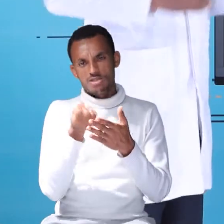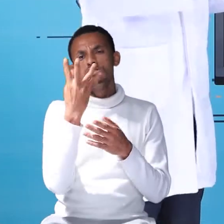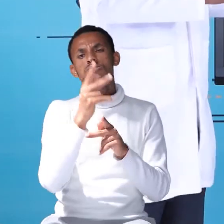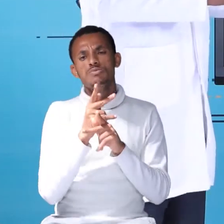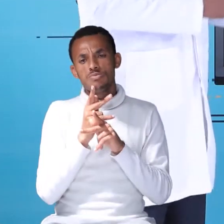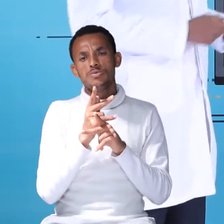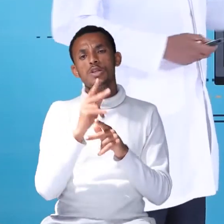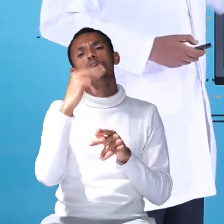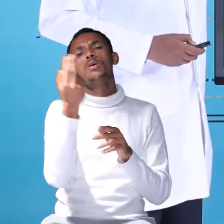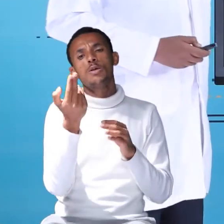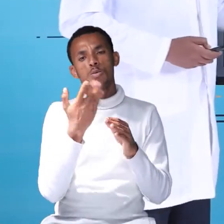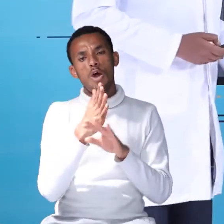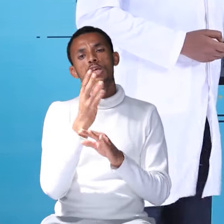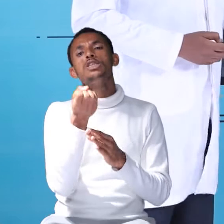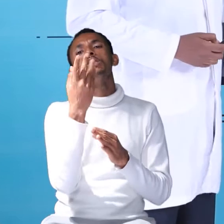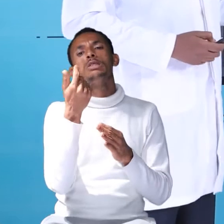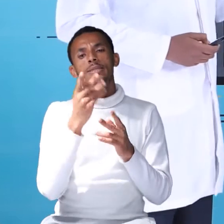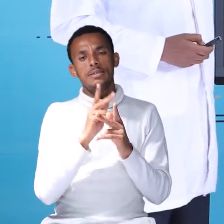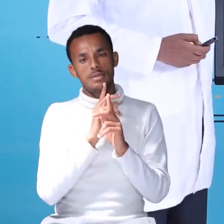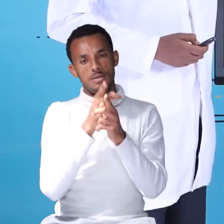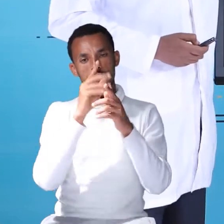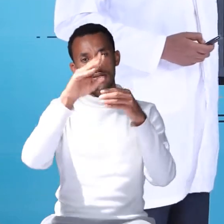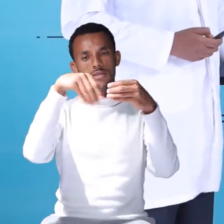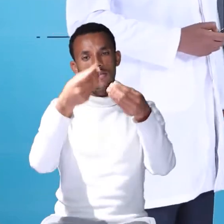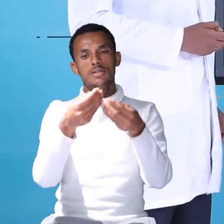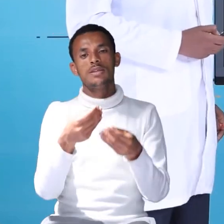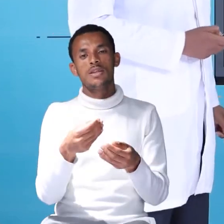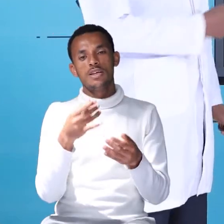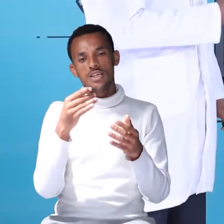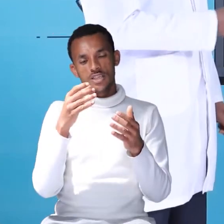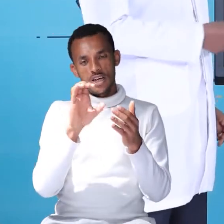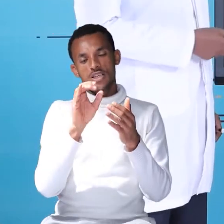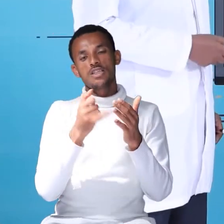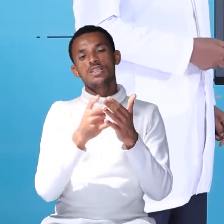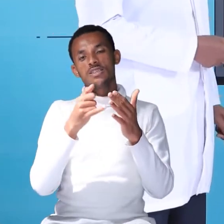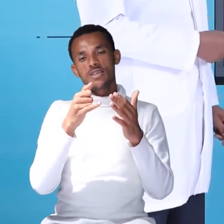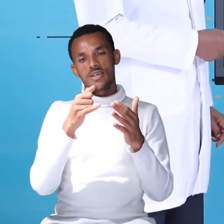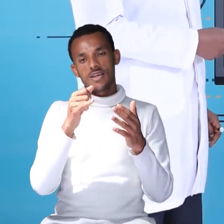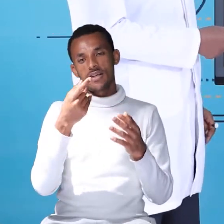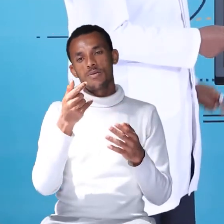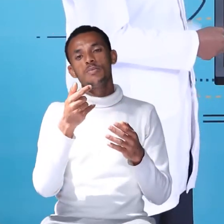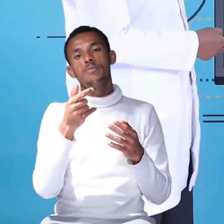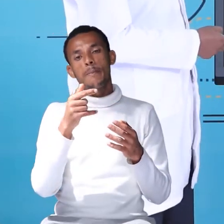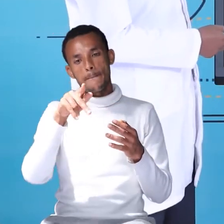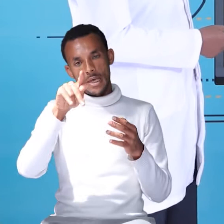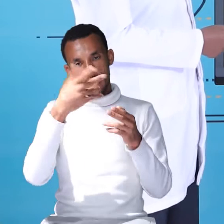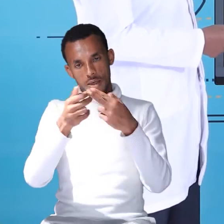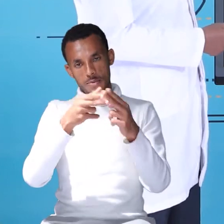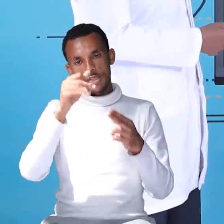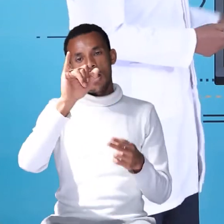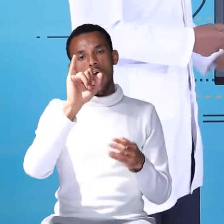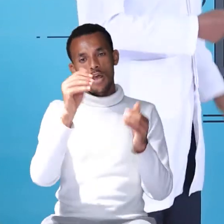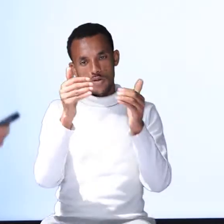you use, you have to be able to be charged. So that charge, it is interest. Principal plus interest, it gives